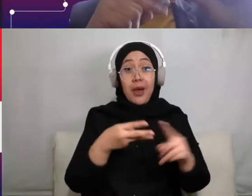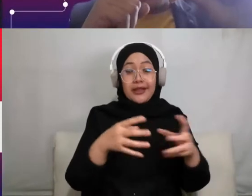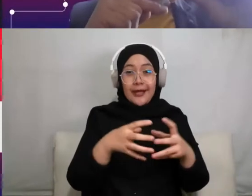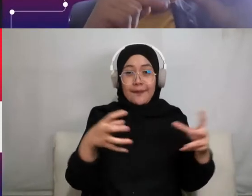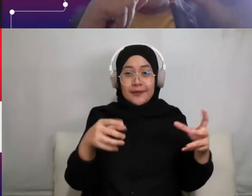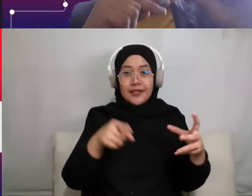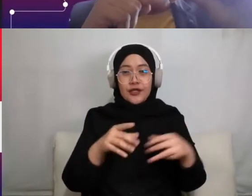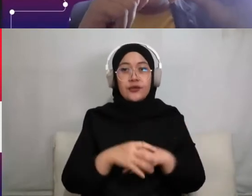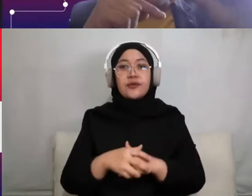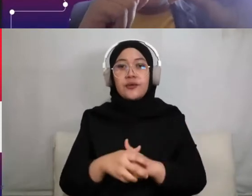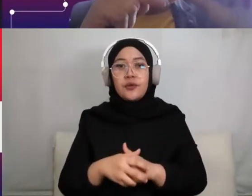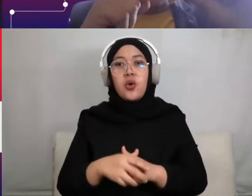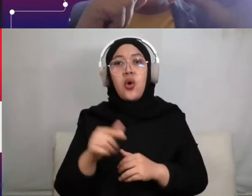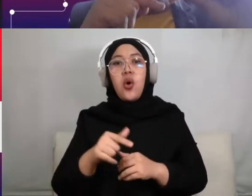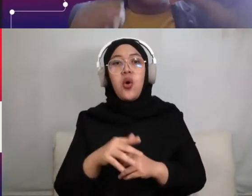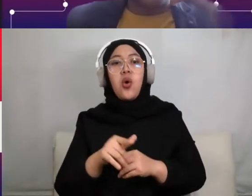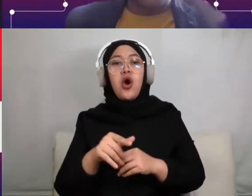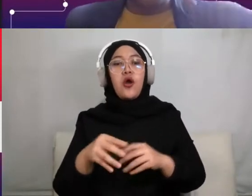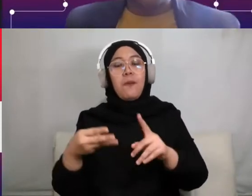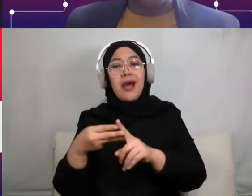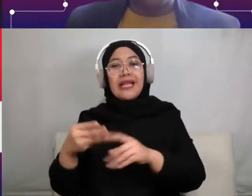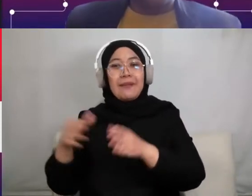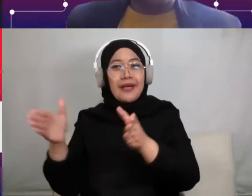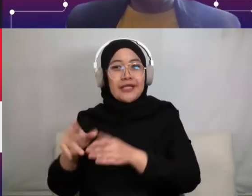which you are attaining to this 0 to 20% more times.